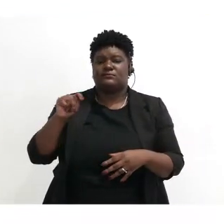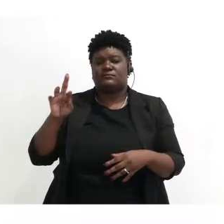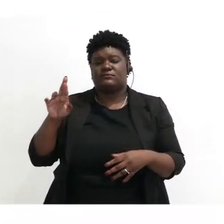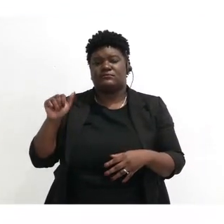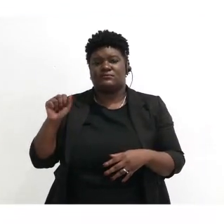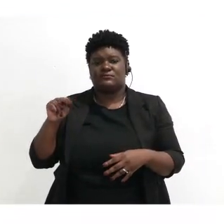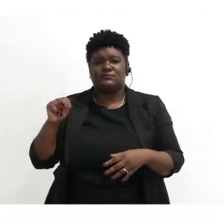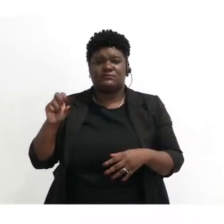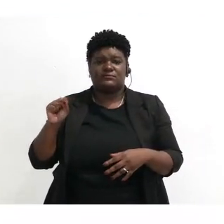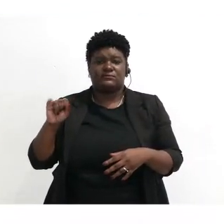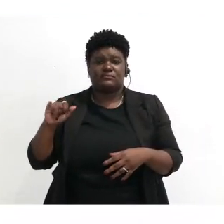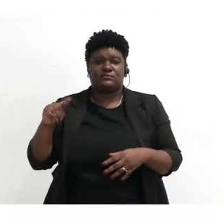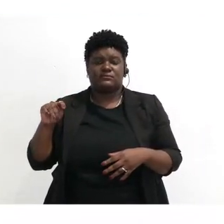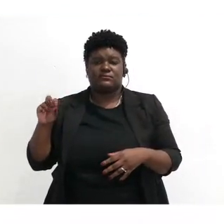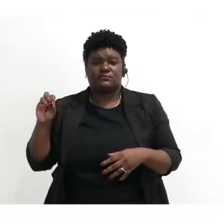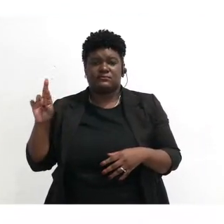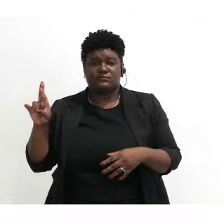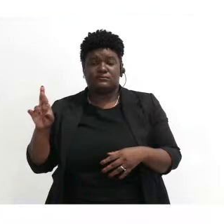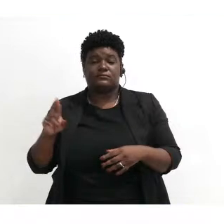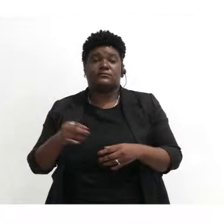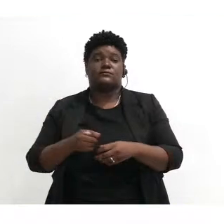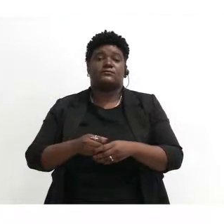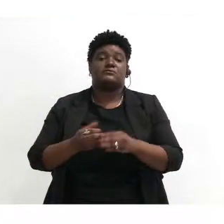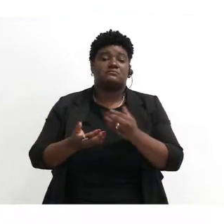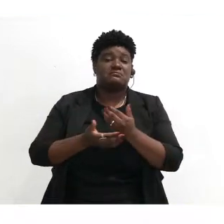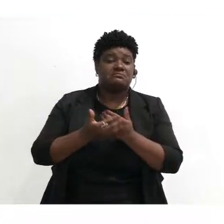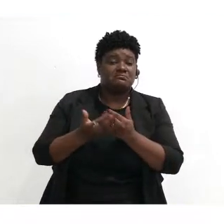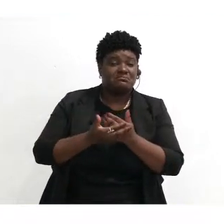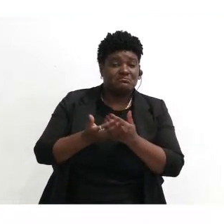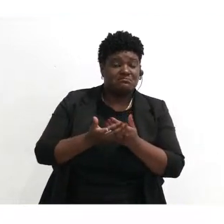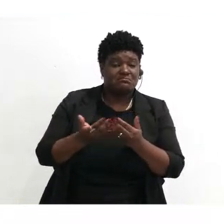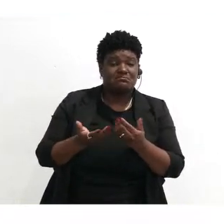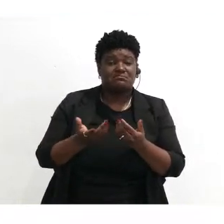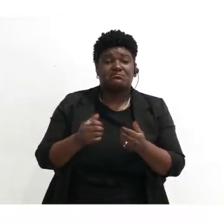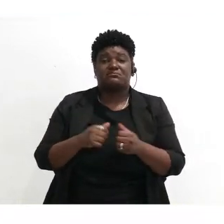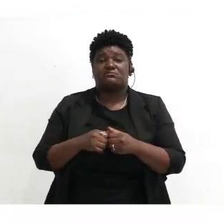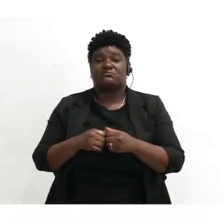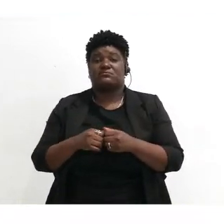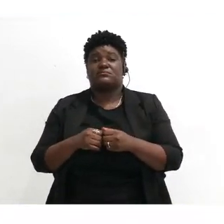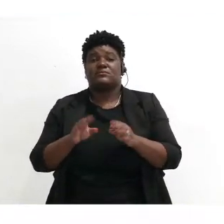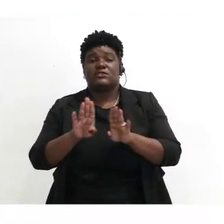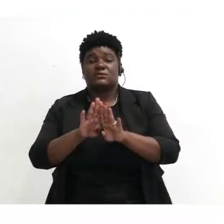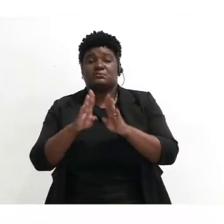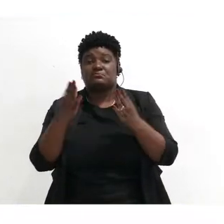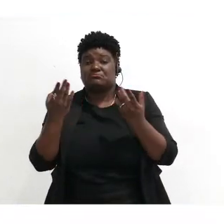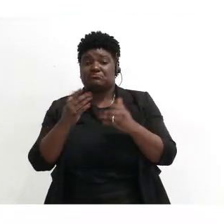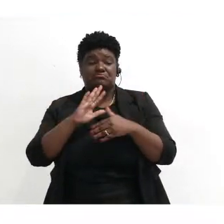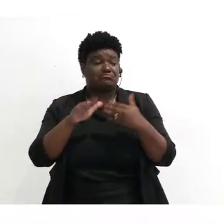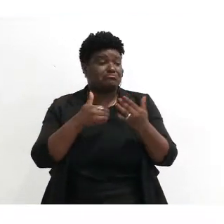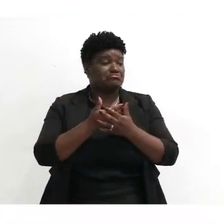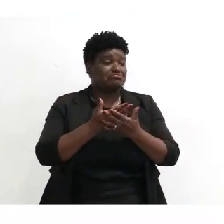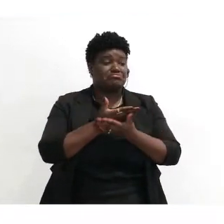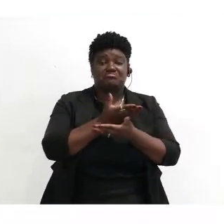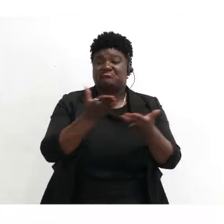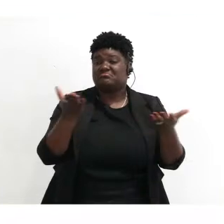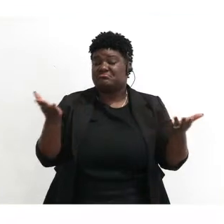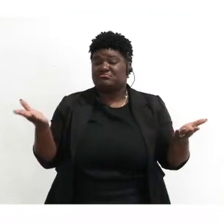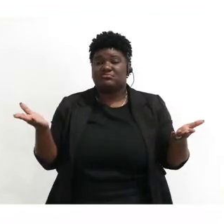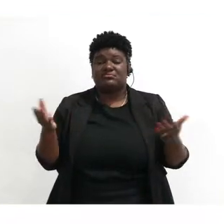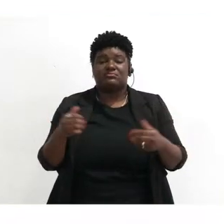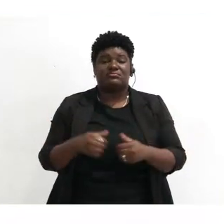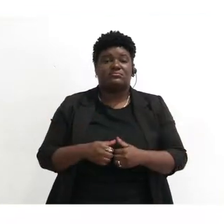3 sides, and to now where the gate is all around that channel.